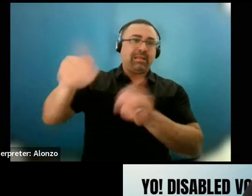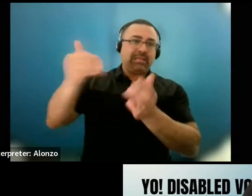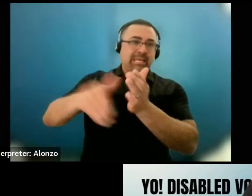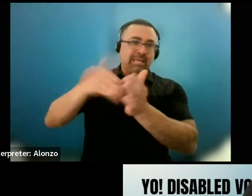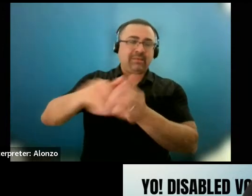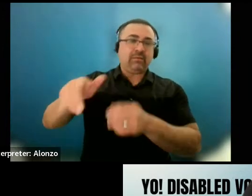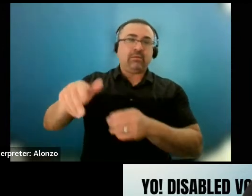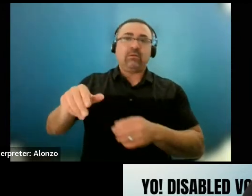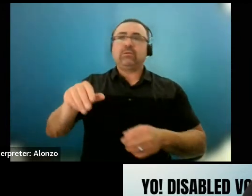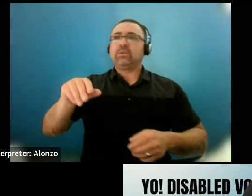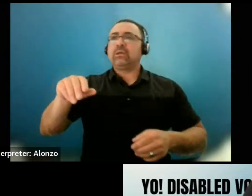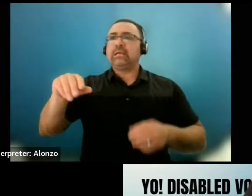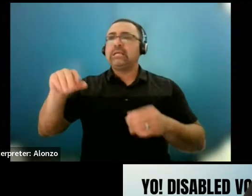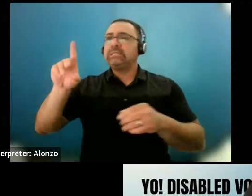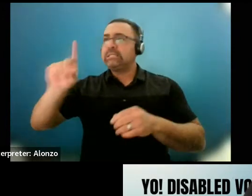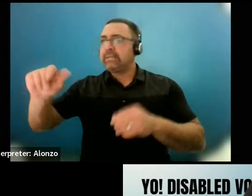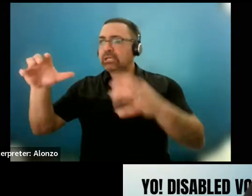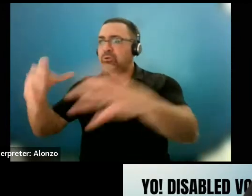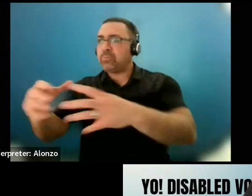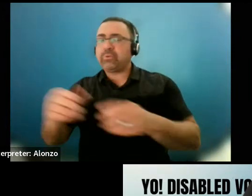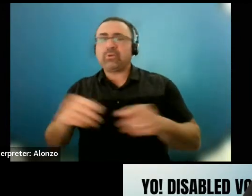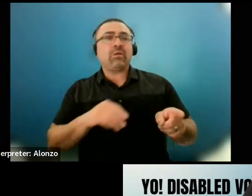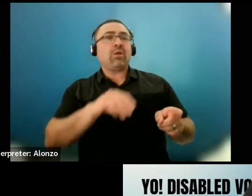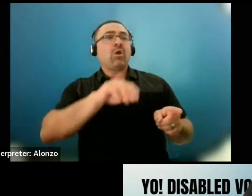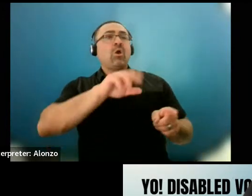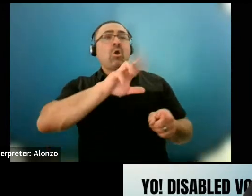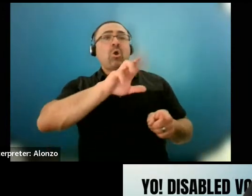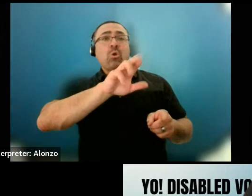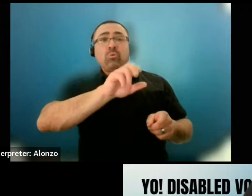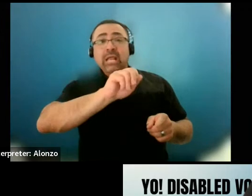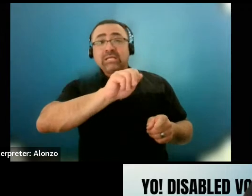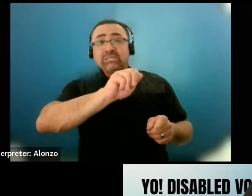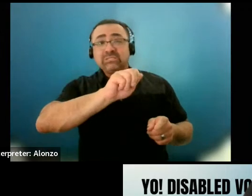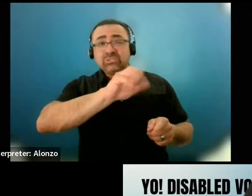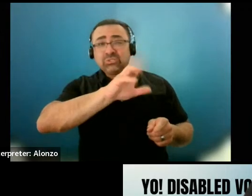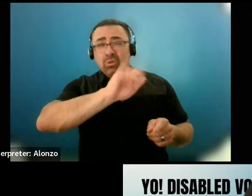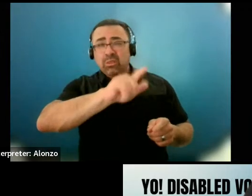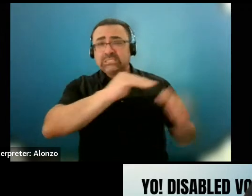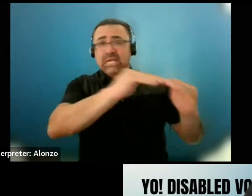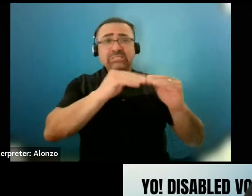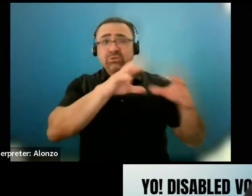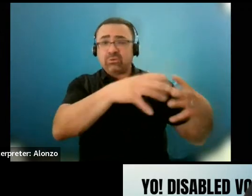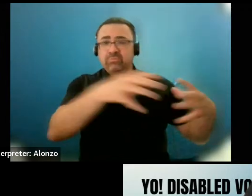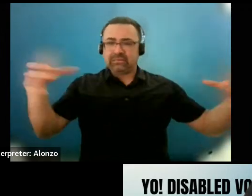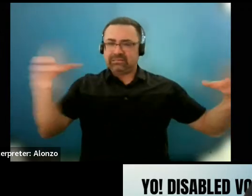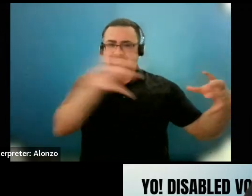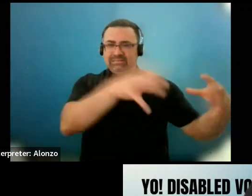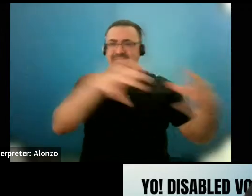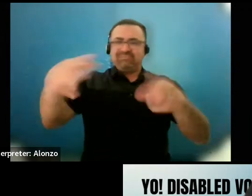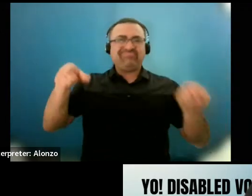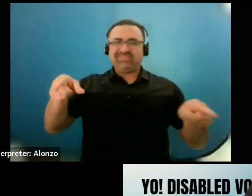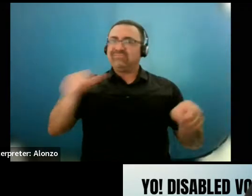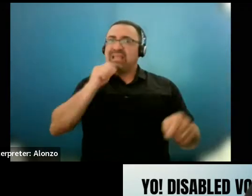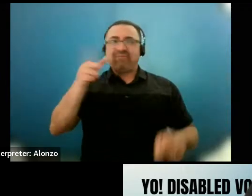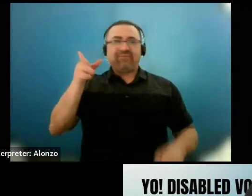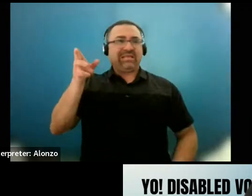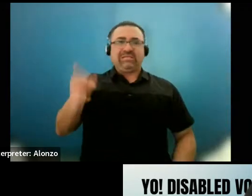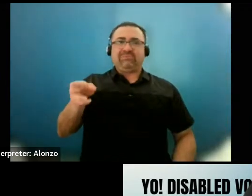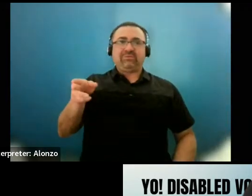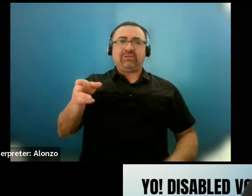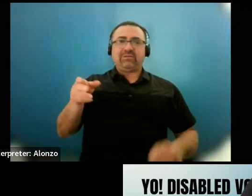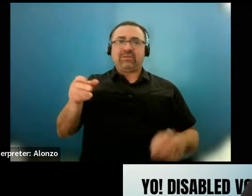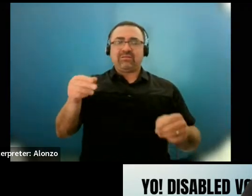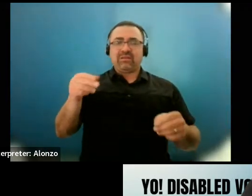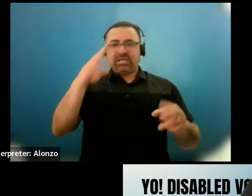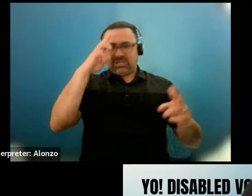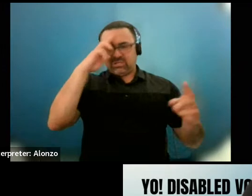let's say a racial justice group that you're trying to get to work together, neither have very good history of and knowledge of each